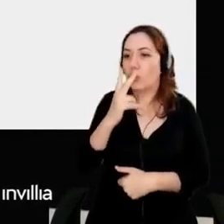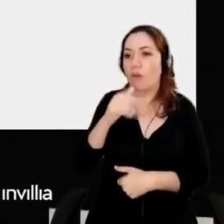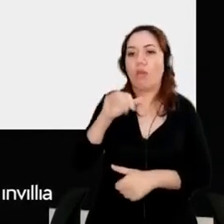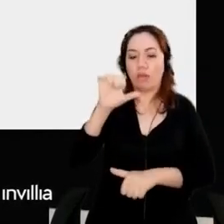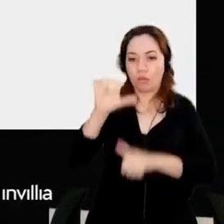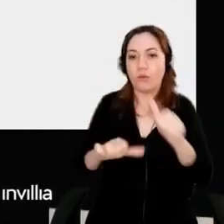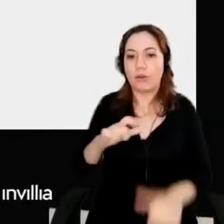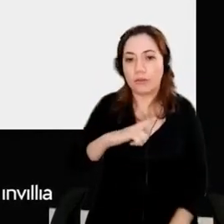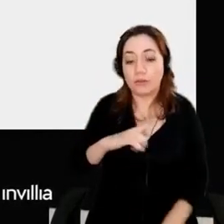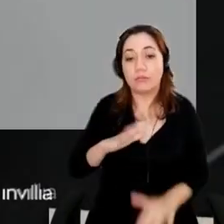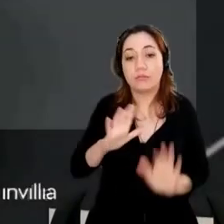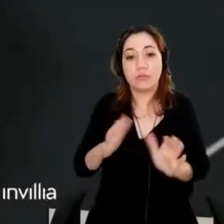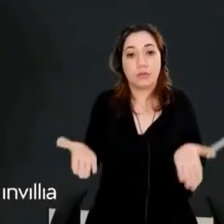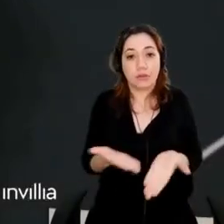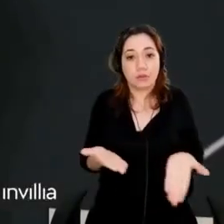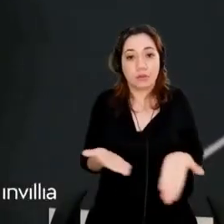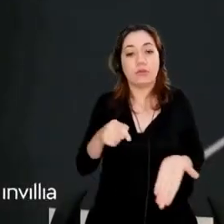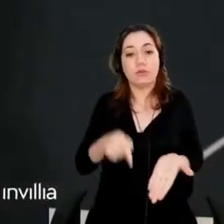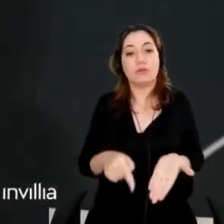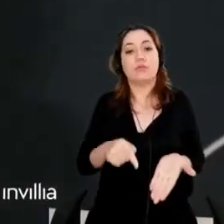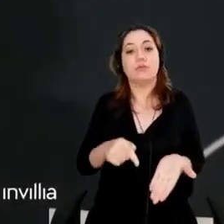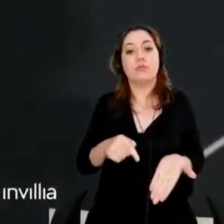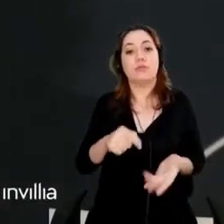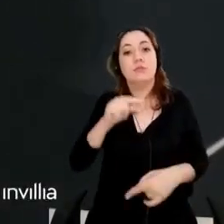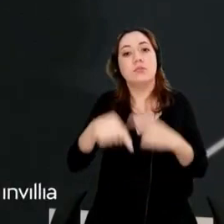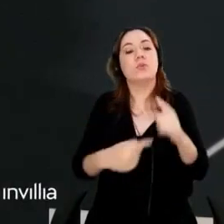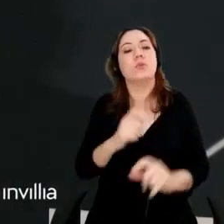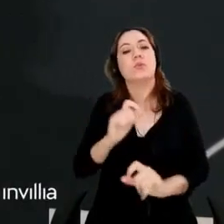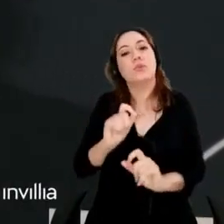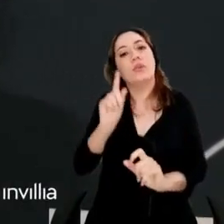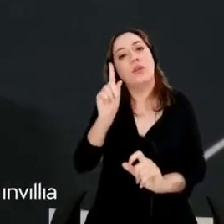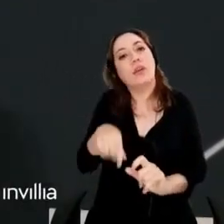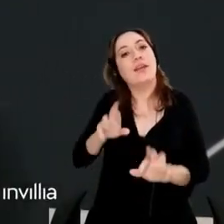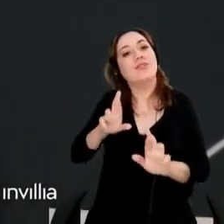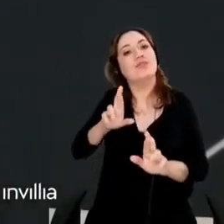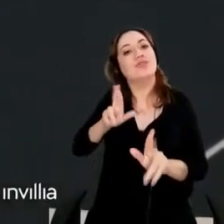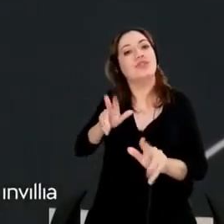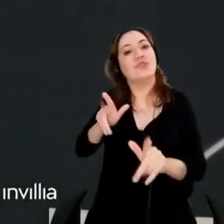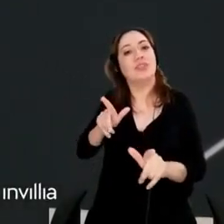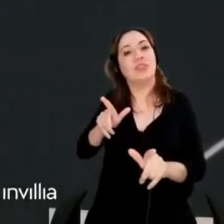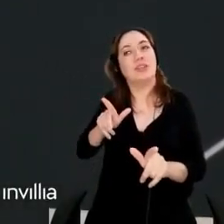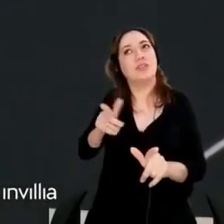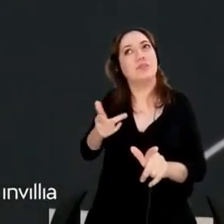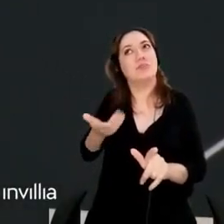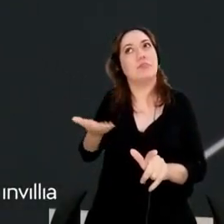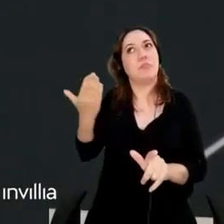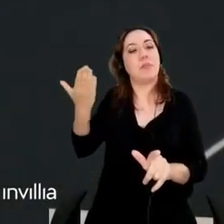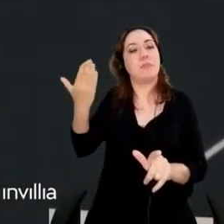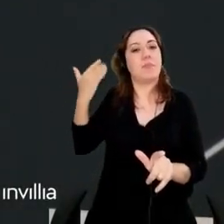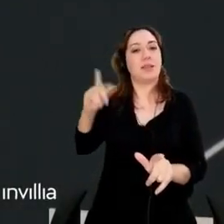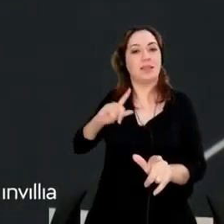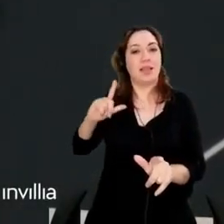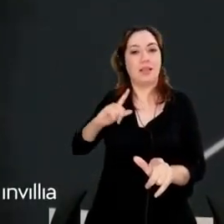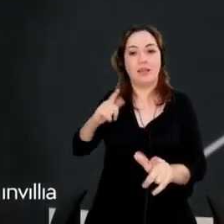is different of every other we had before.